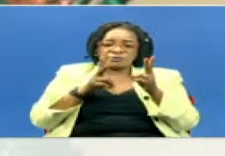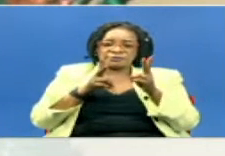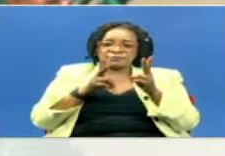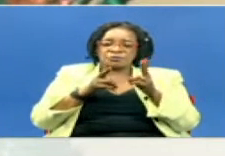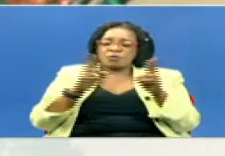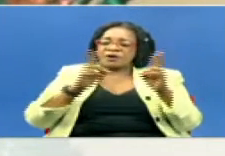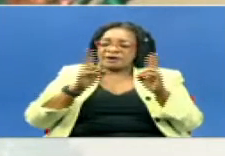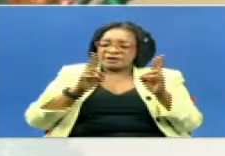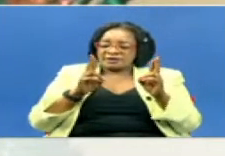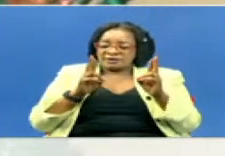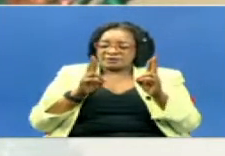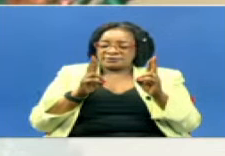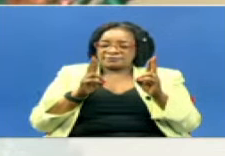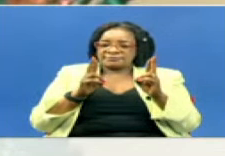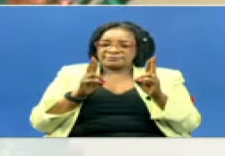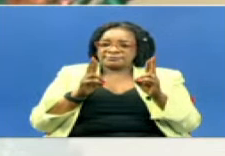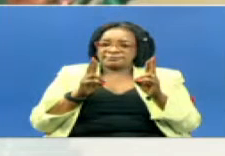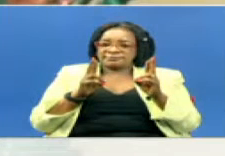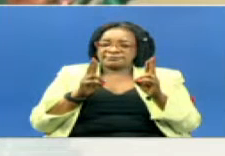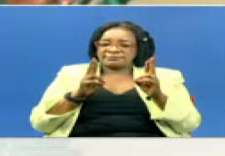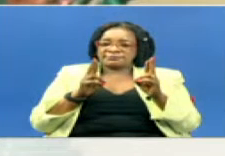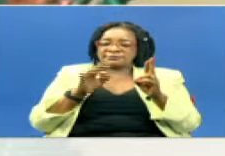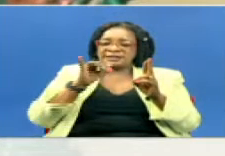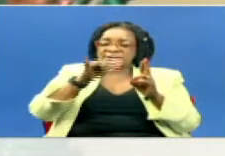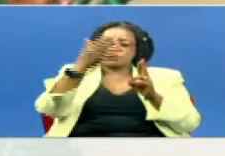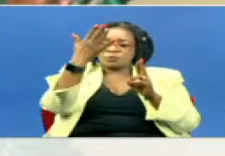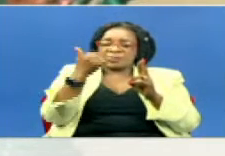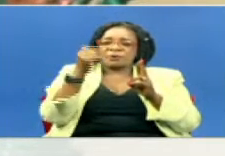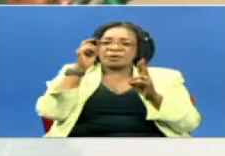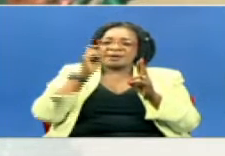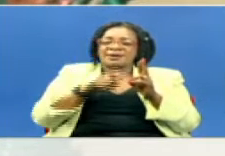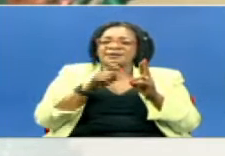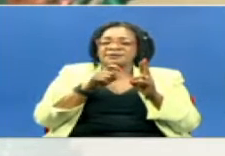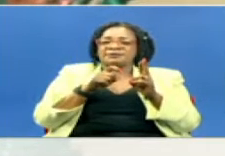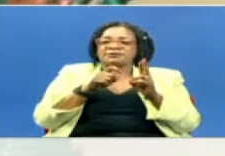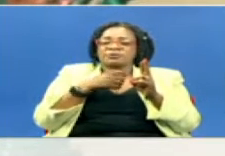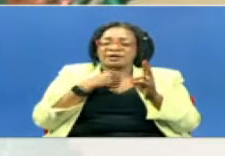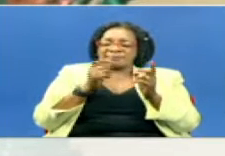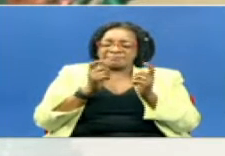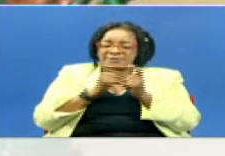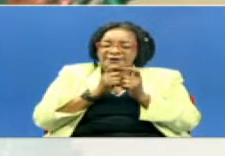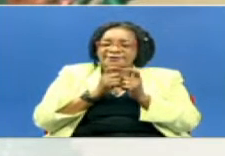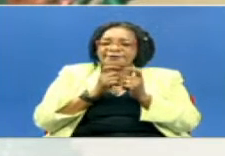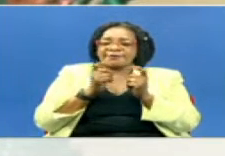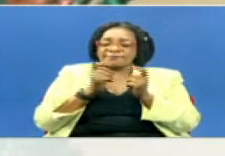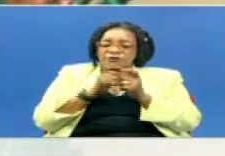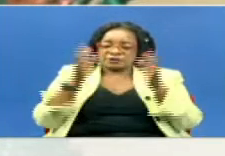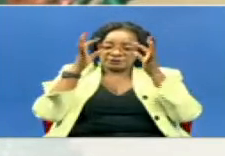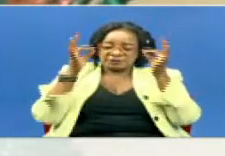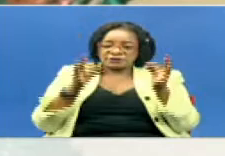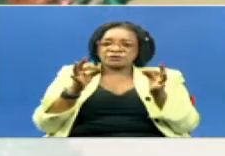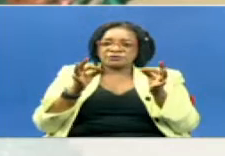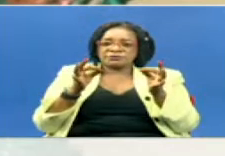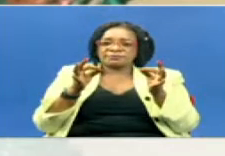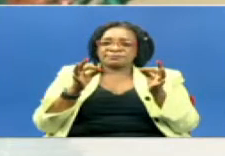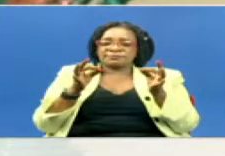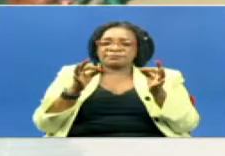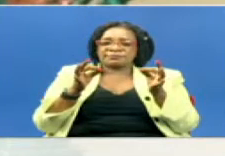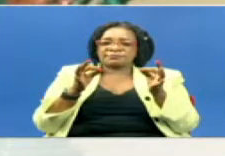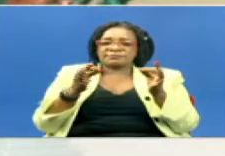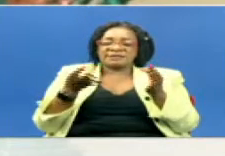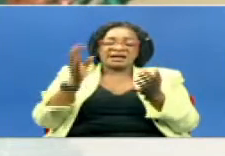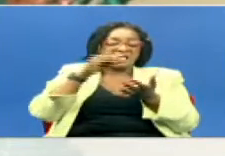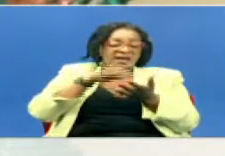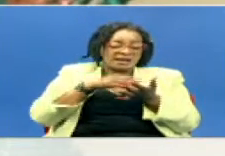ready in 2020. That is why we had to take a very painful decision. And again, it was not